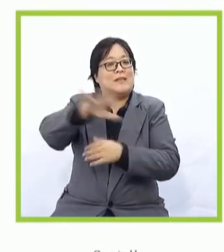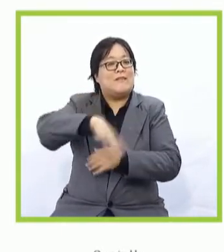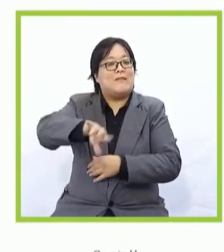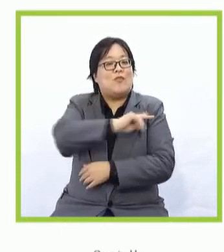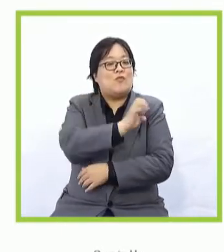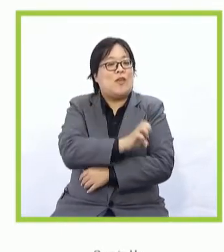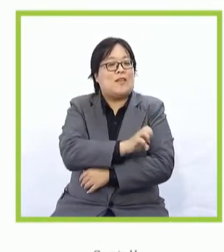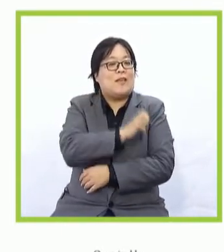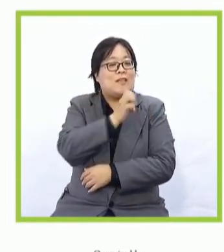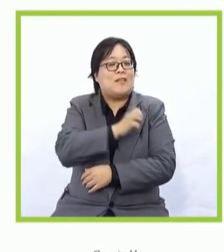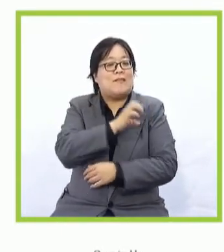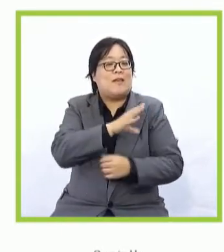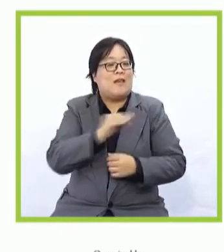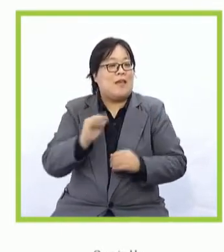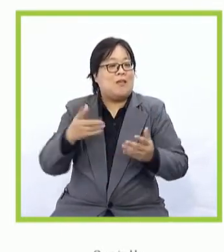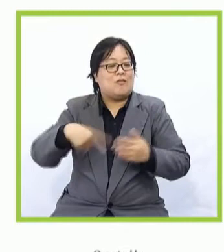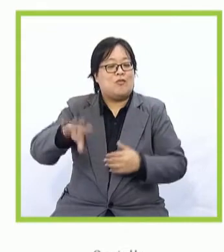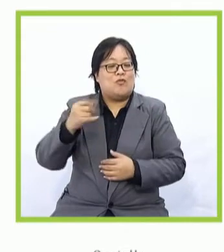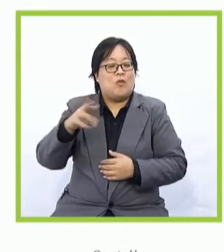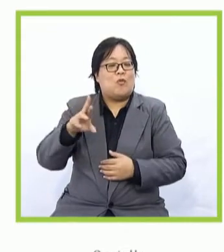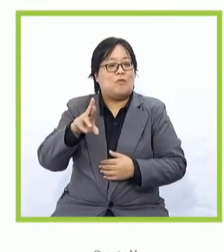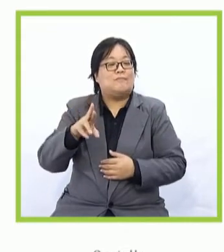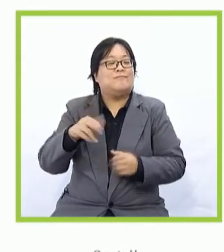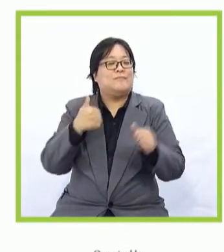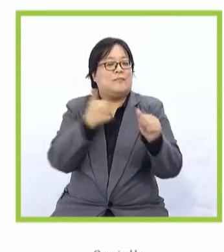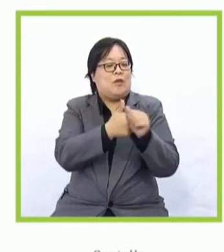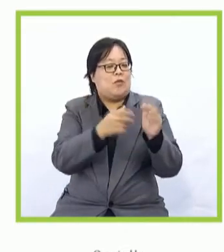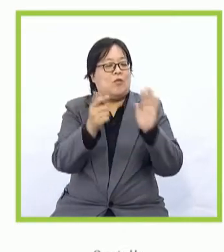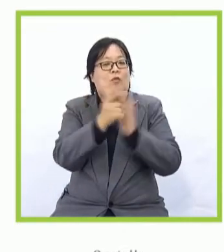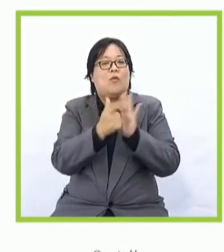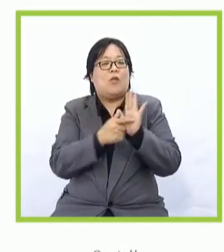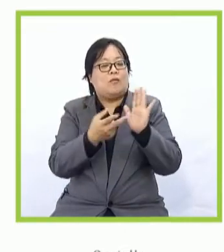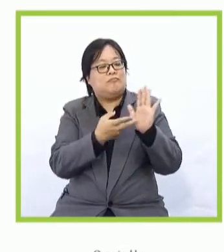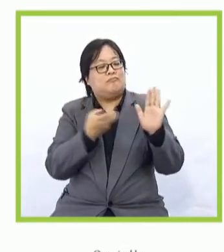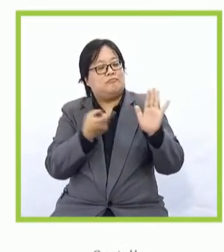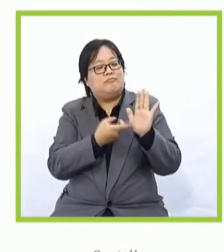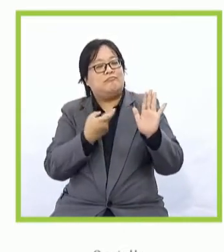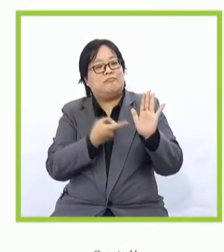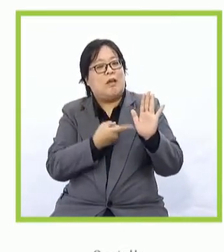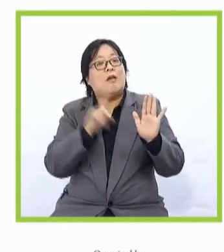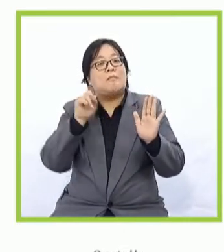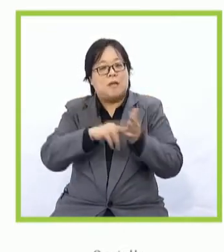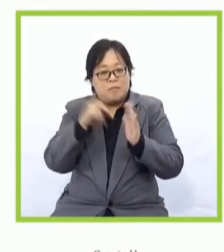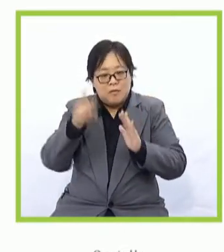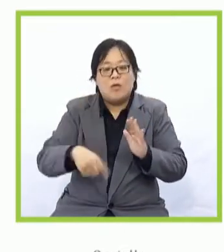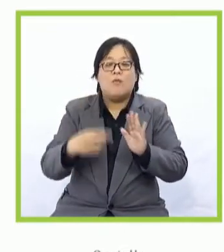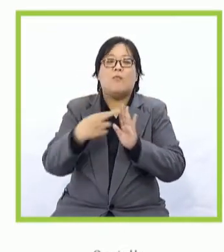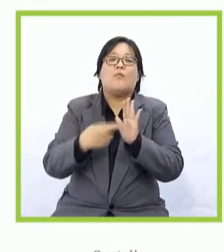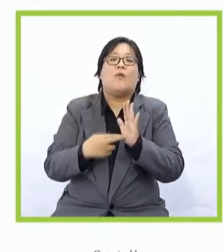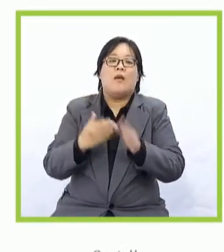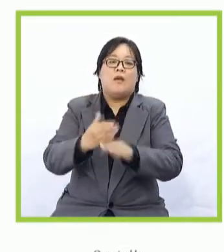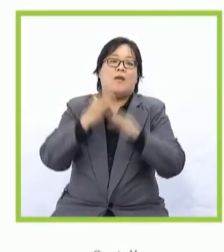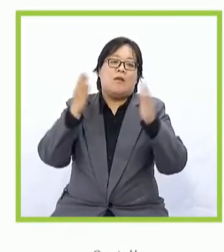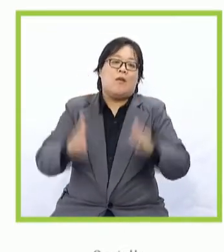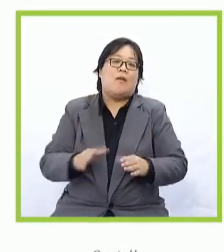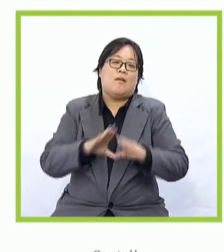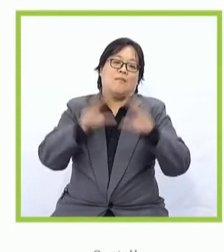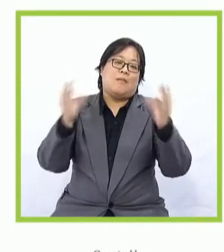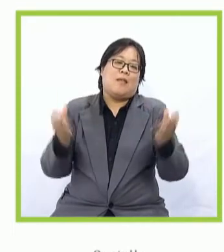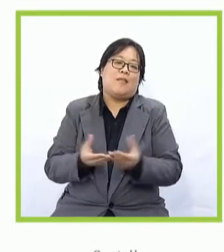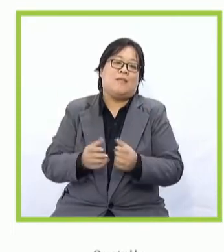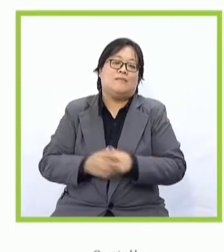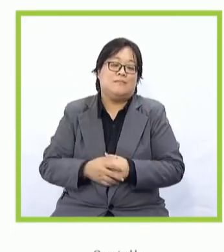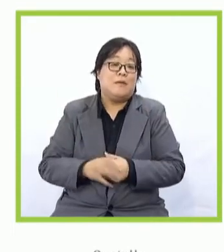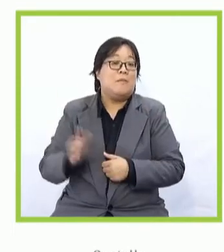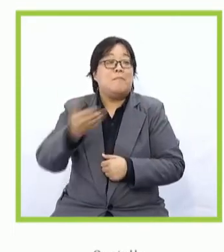ability of shareholders to extract by law. It means that we need rules to protect people and planet. And the